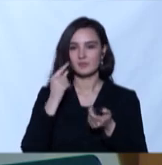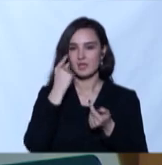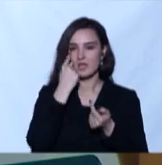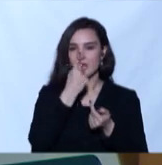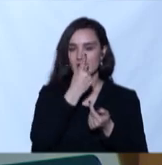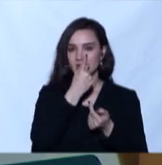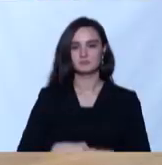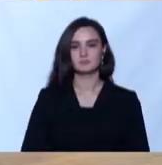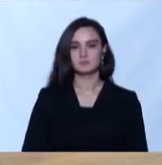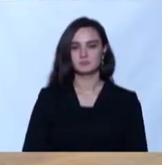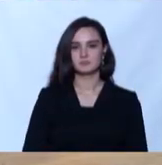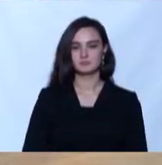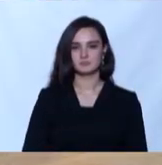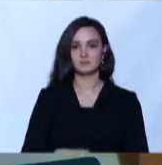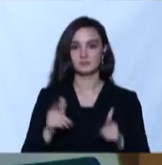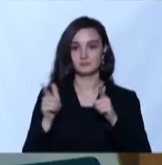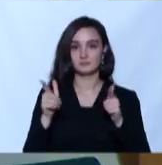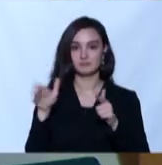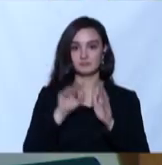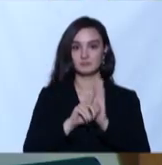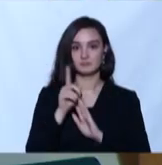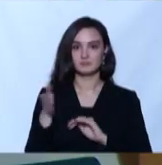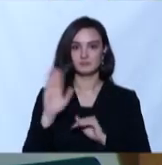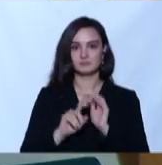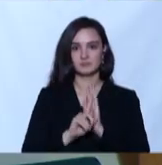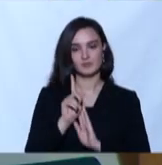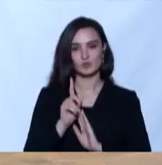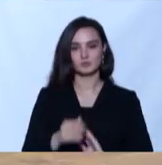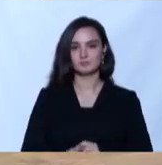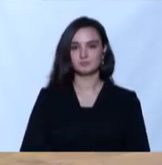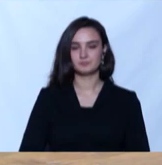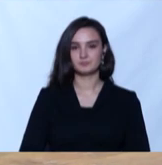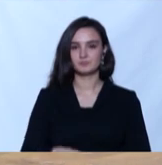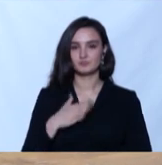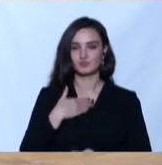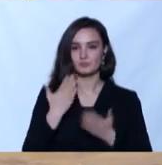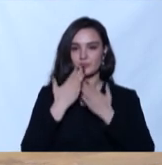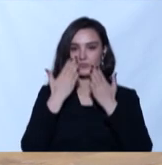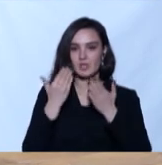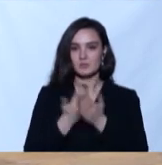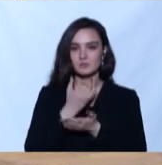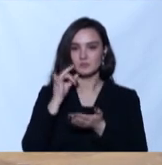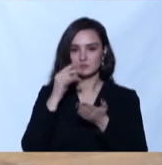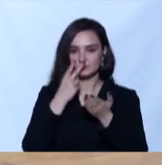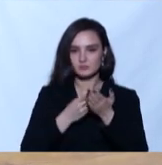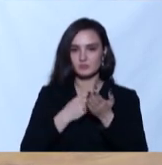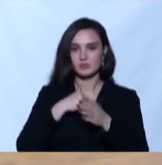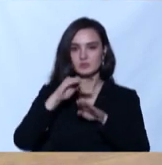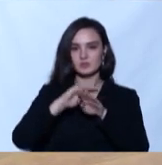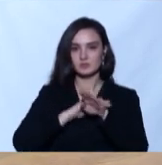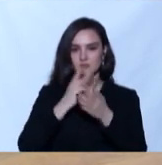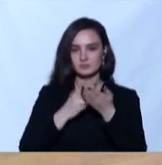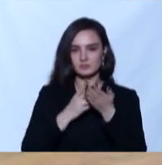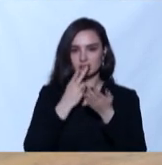L. Frank Baum. Are you ready to start? Let's begin. Whenever we read a new story, we should always look at the cover and